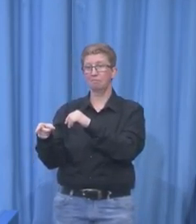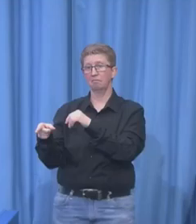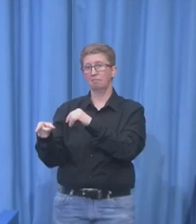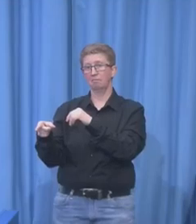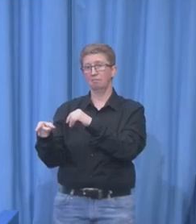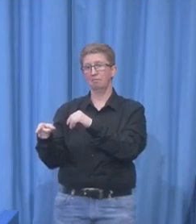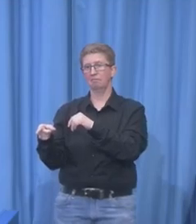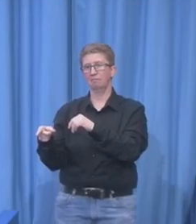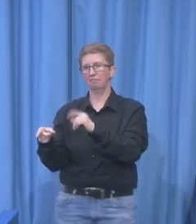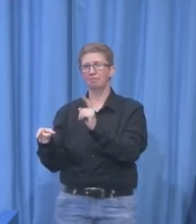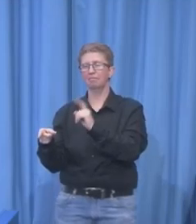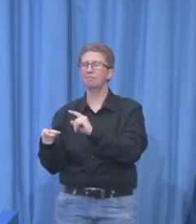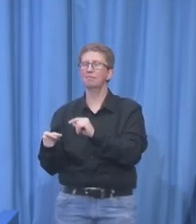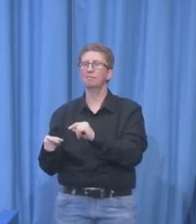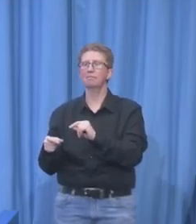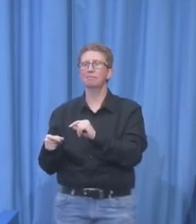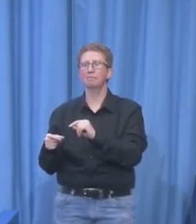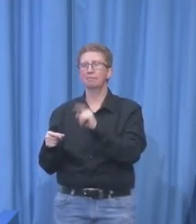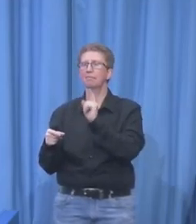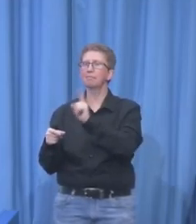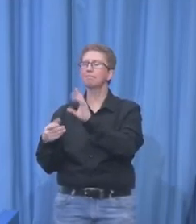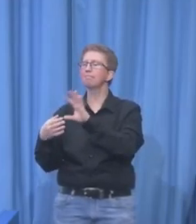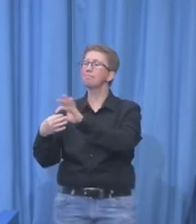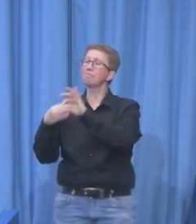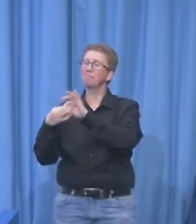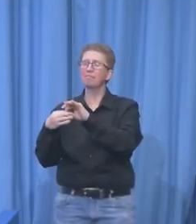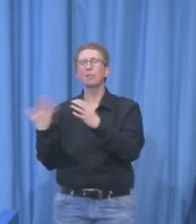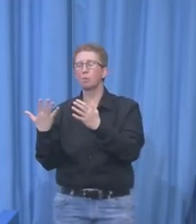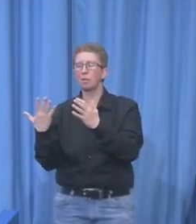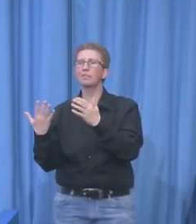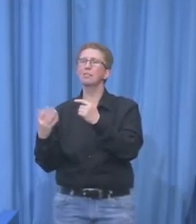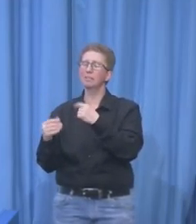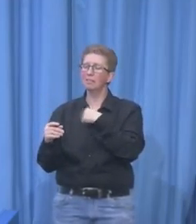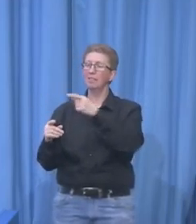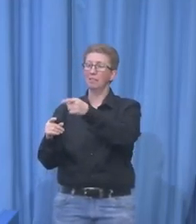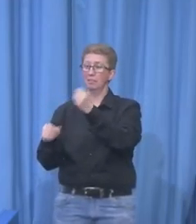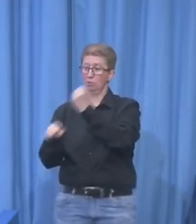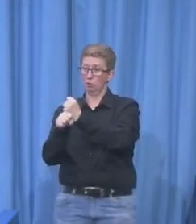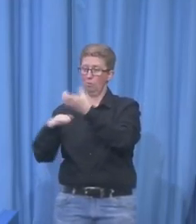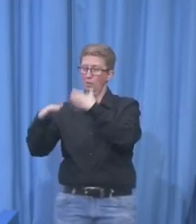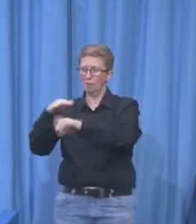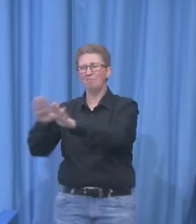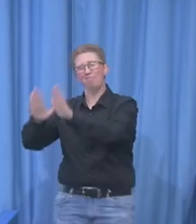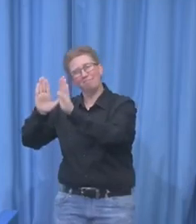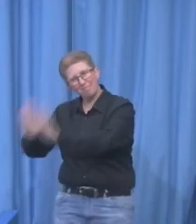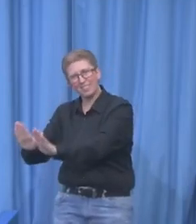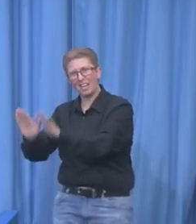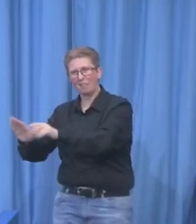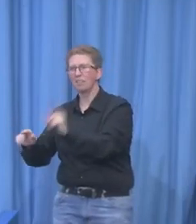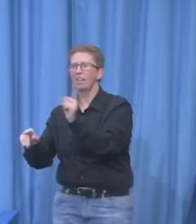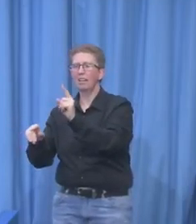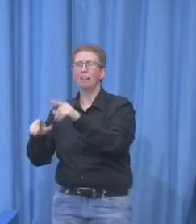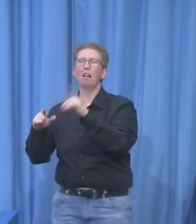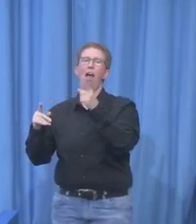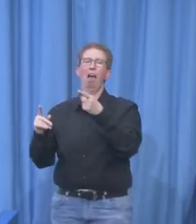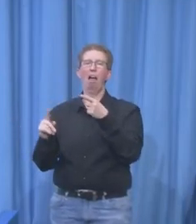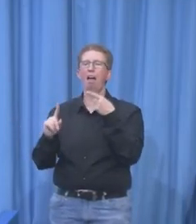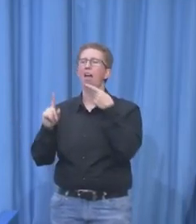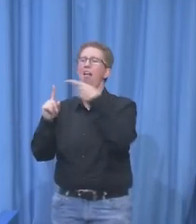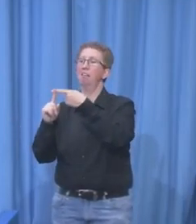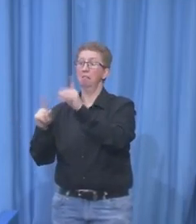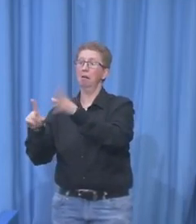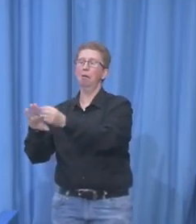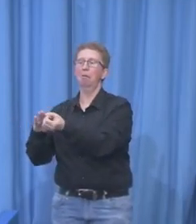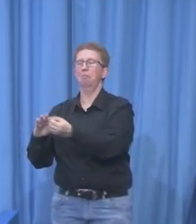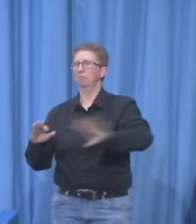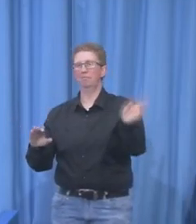And I wanted to say that in Project Search, and it sounds like all three of our programs, we actually put